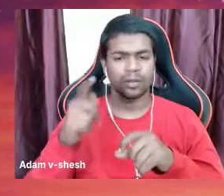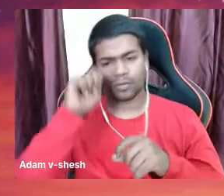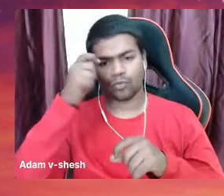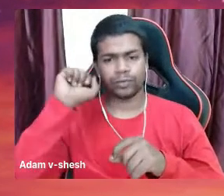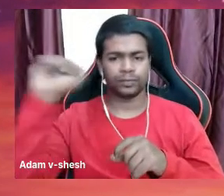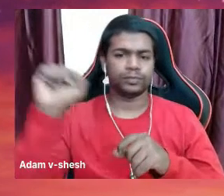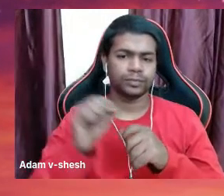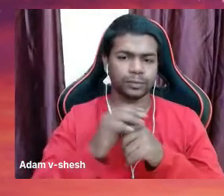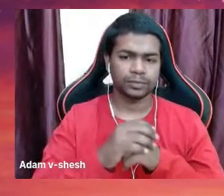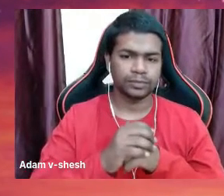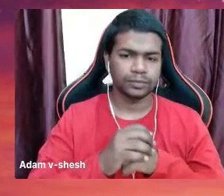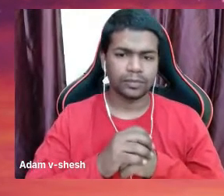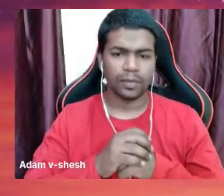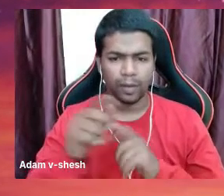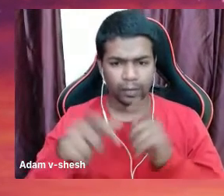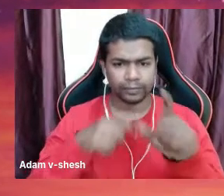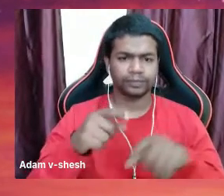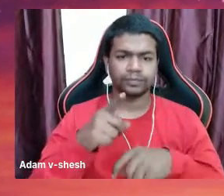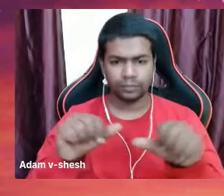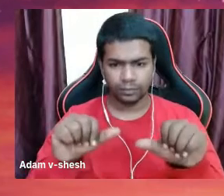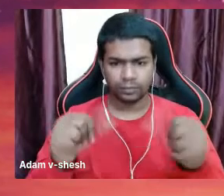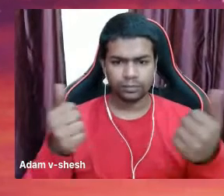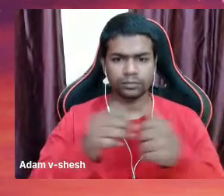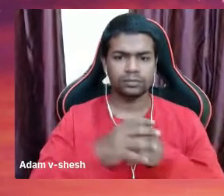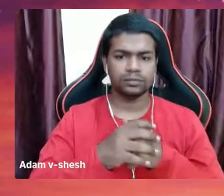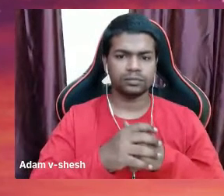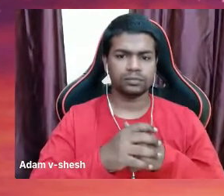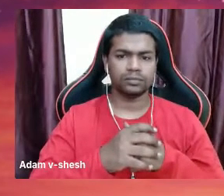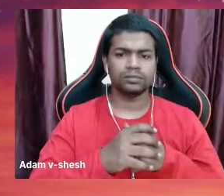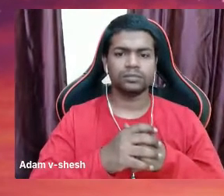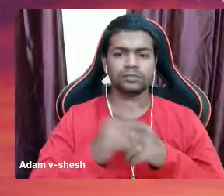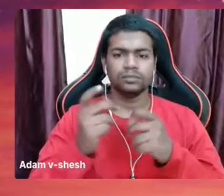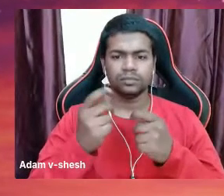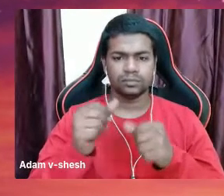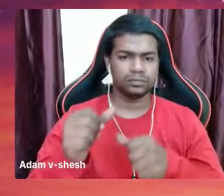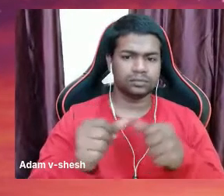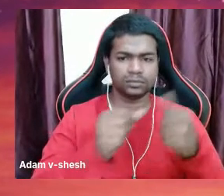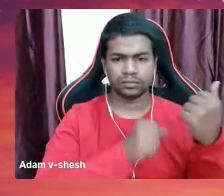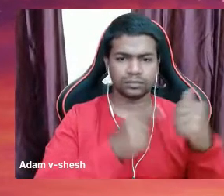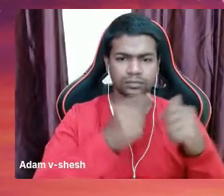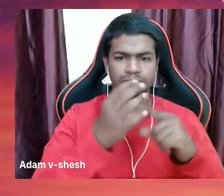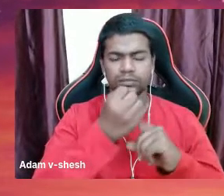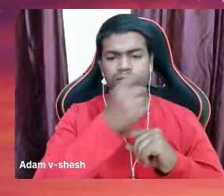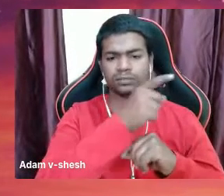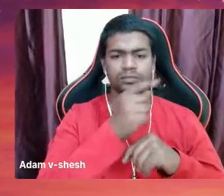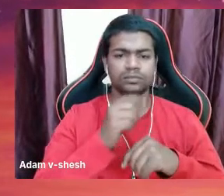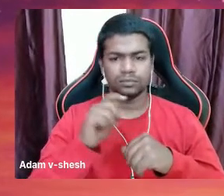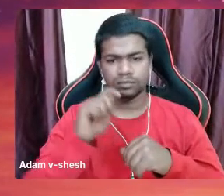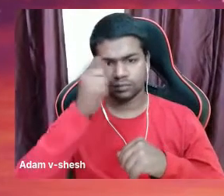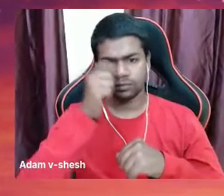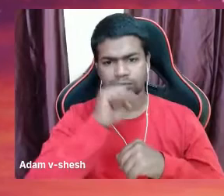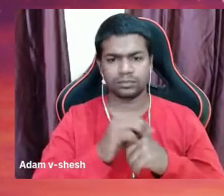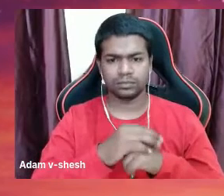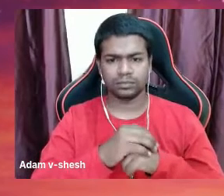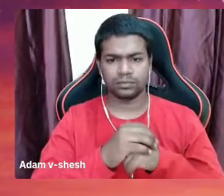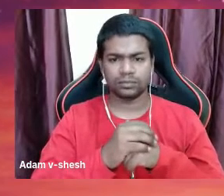capital, when companies like yours succeed, does accrue back to the holders of that capital, which are foreign. So not to